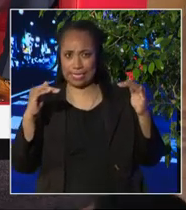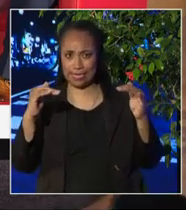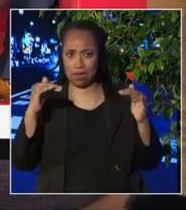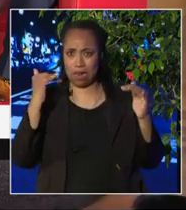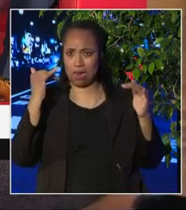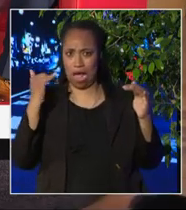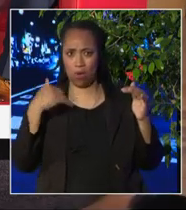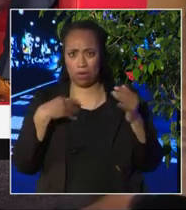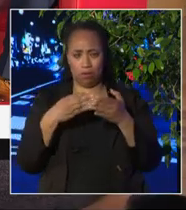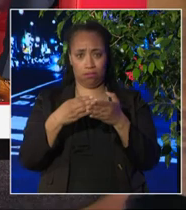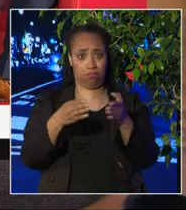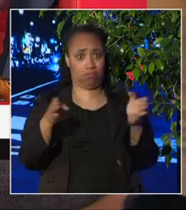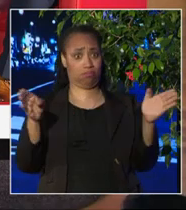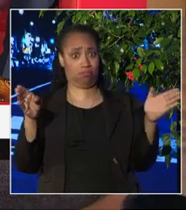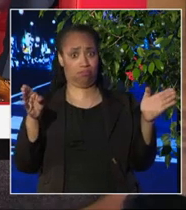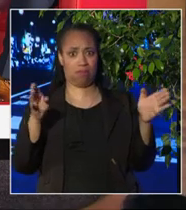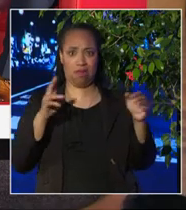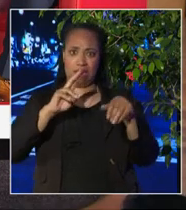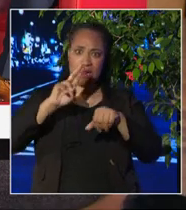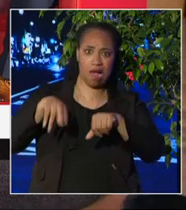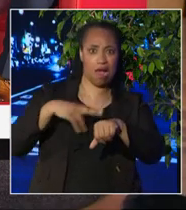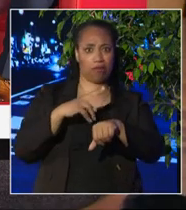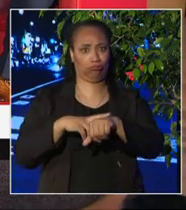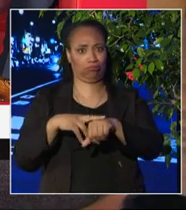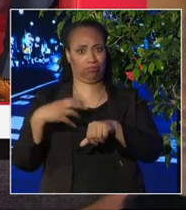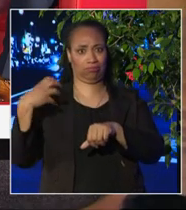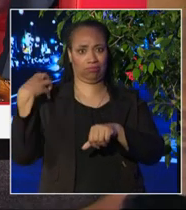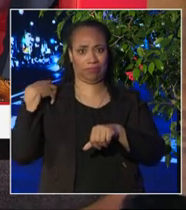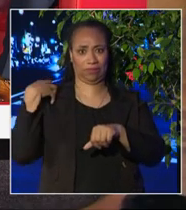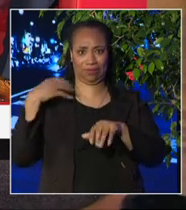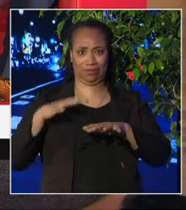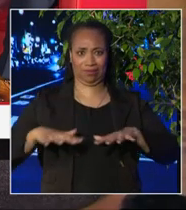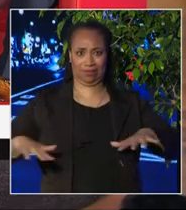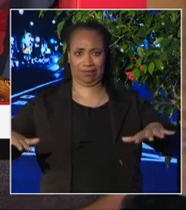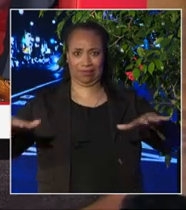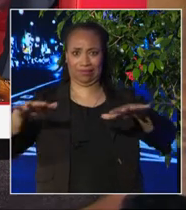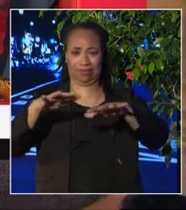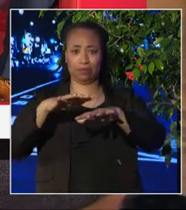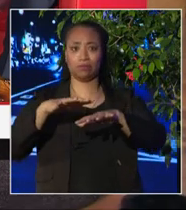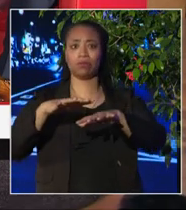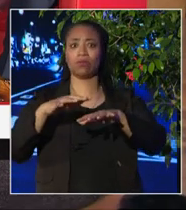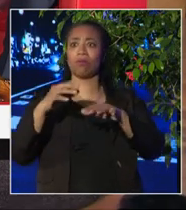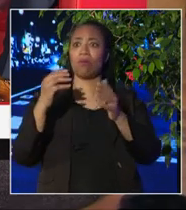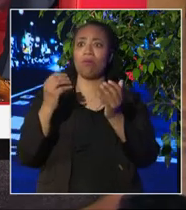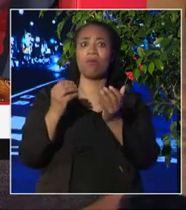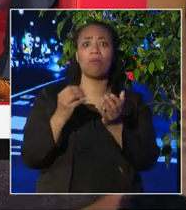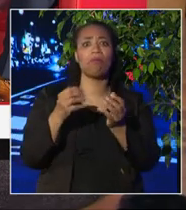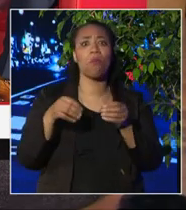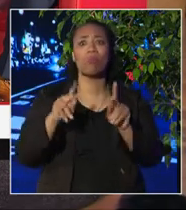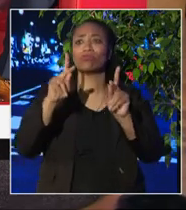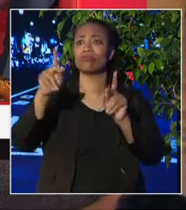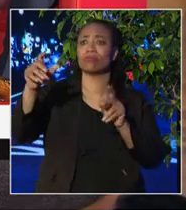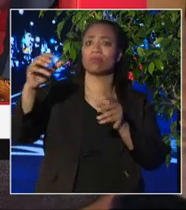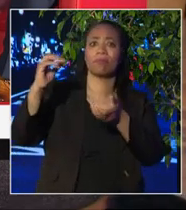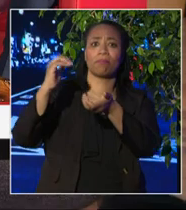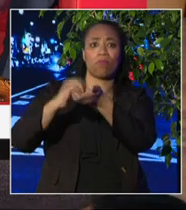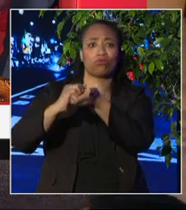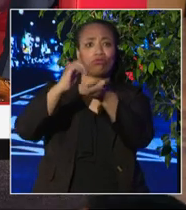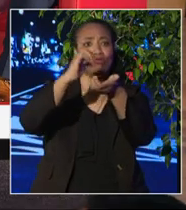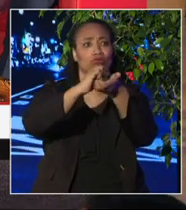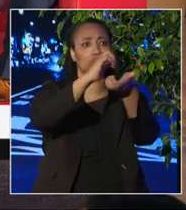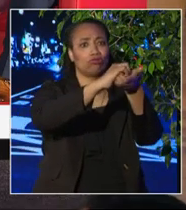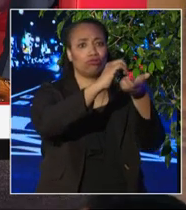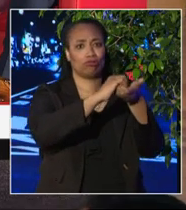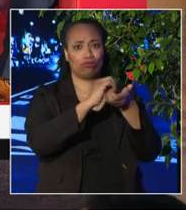see the opportunities for partnership while also protecting our local priorities? Well, I see, number one,